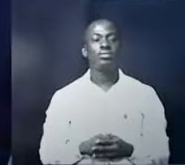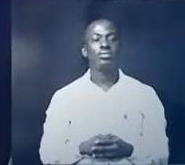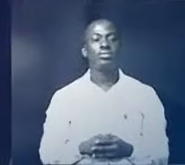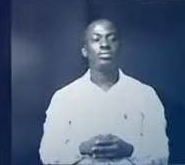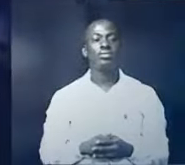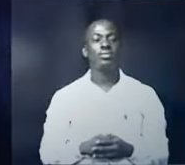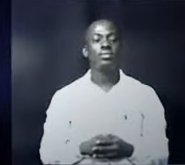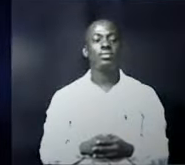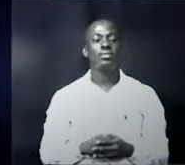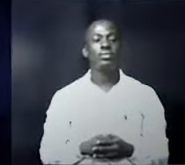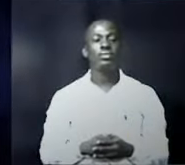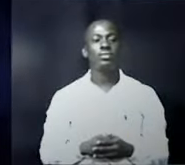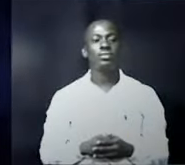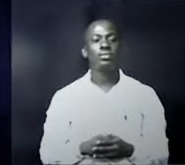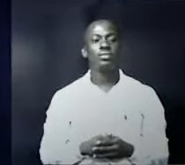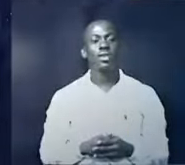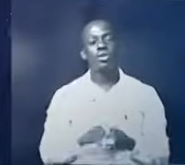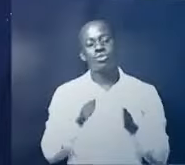Lawyers,